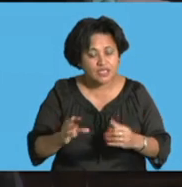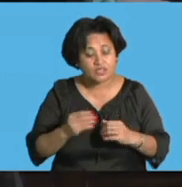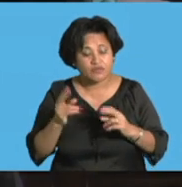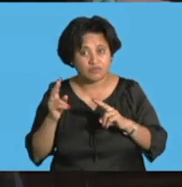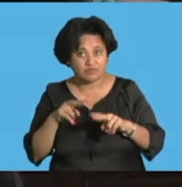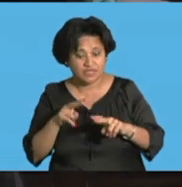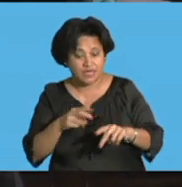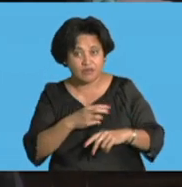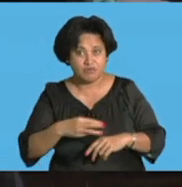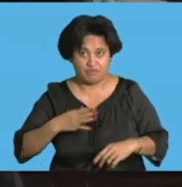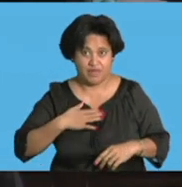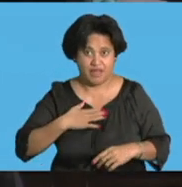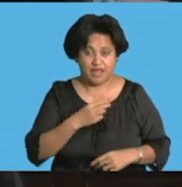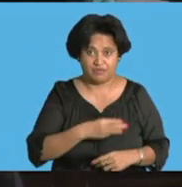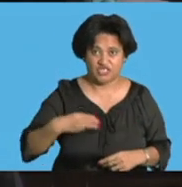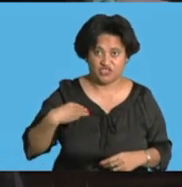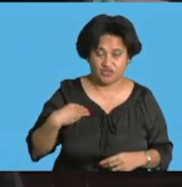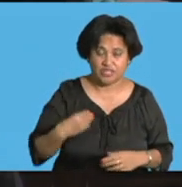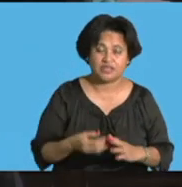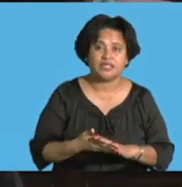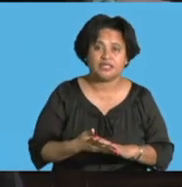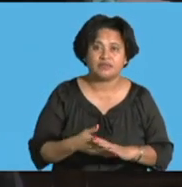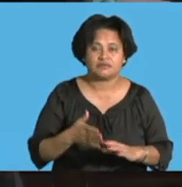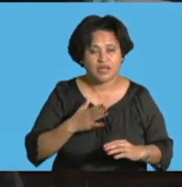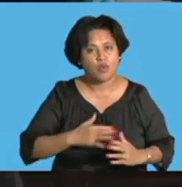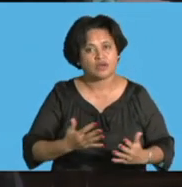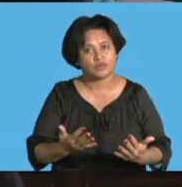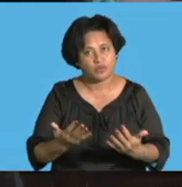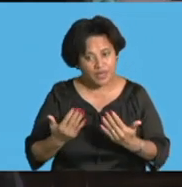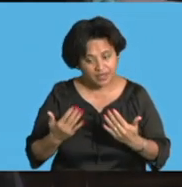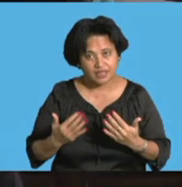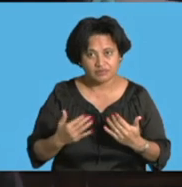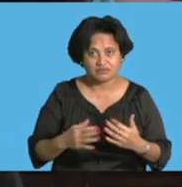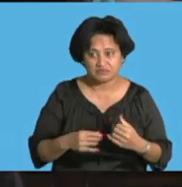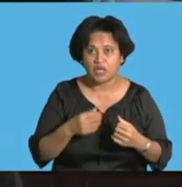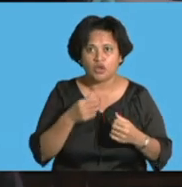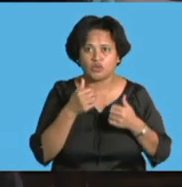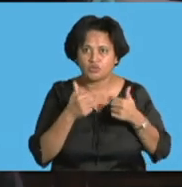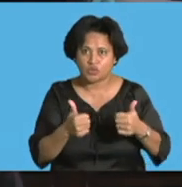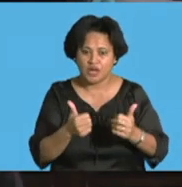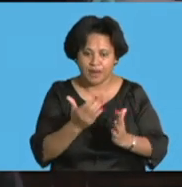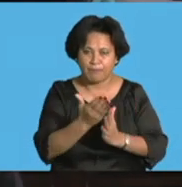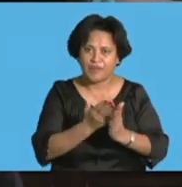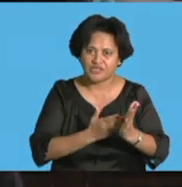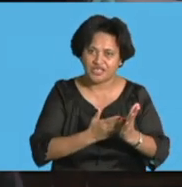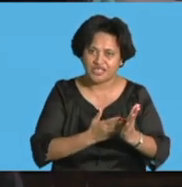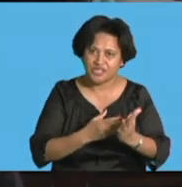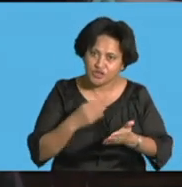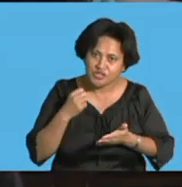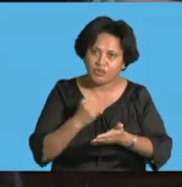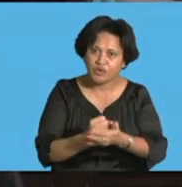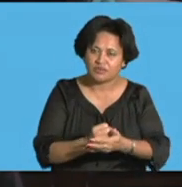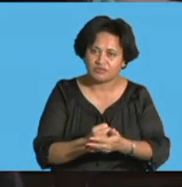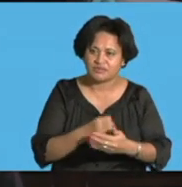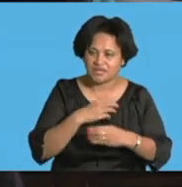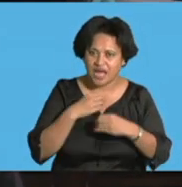of Ministry of Industry, Trade and Tourism, I welcome the development of a dedicated budget to further support our